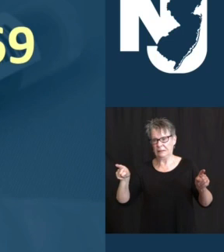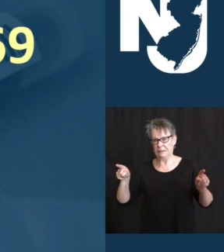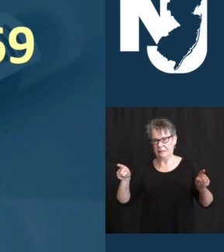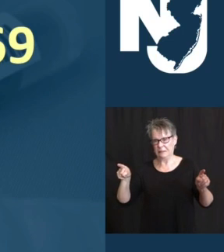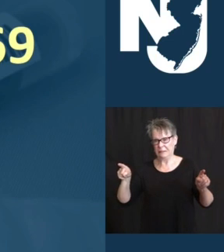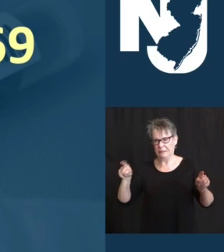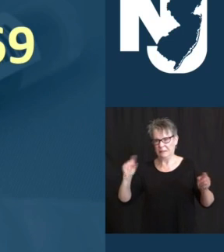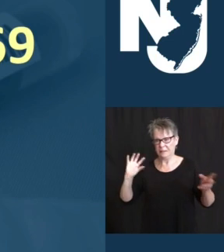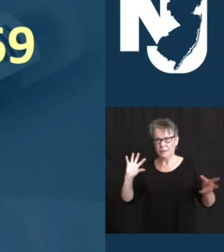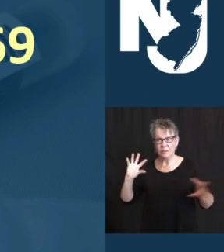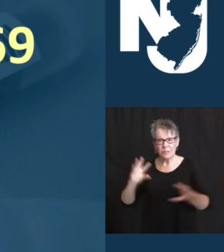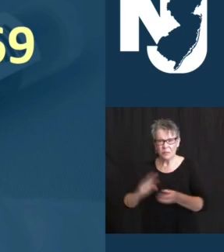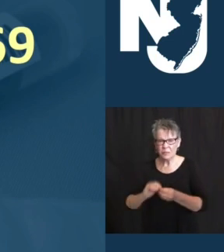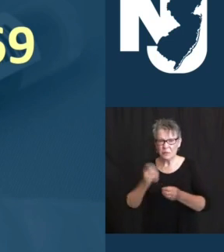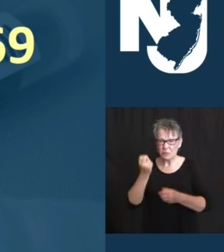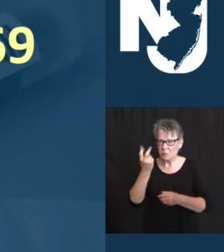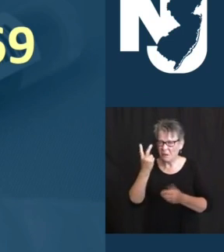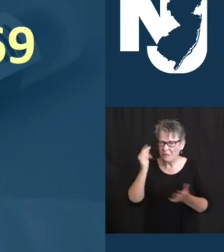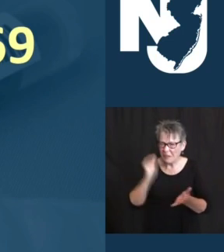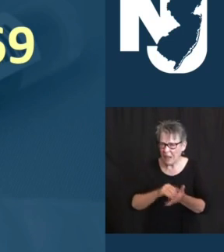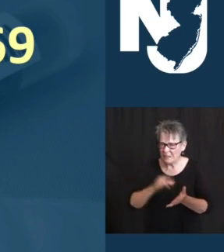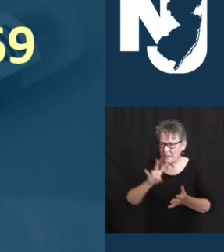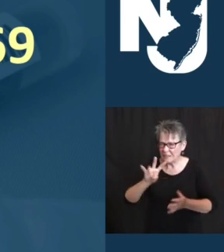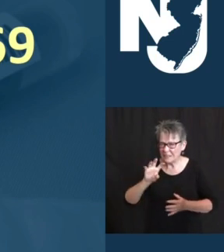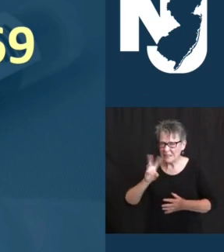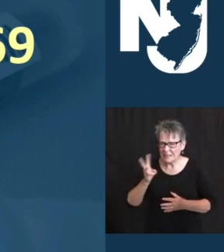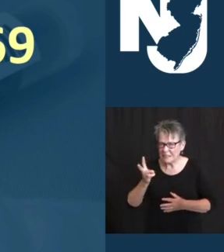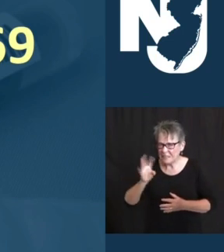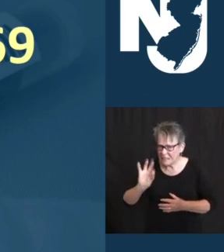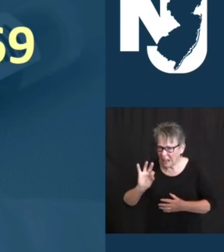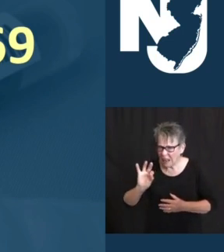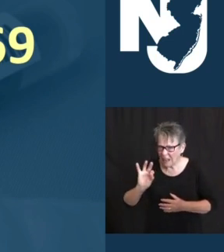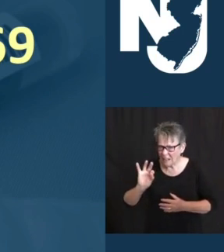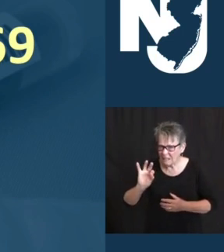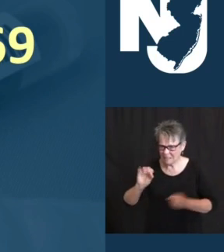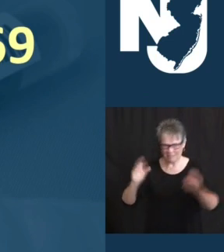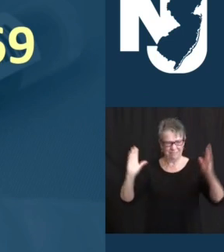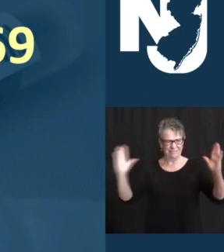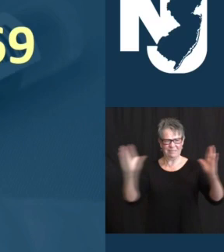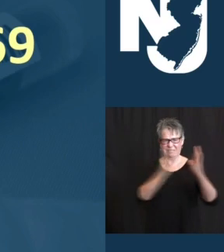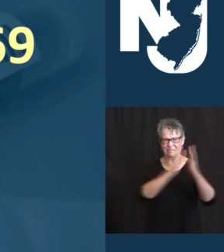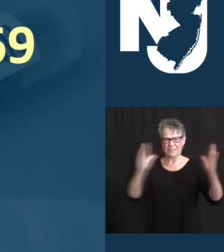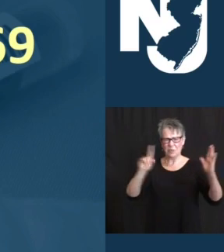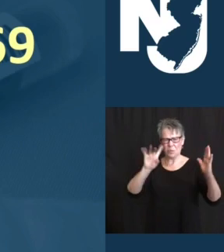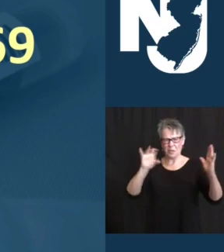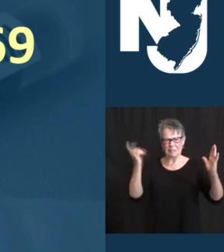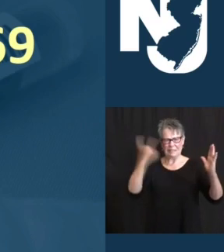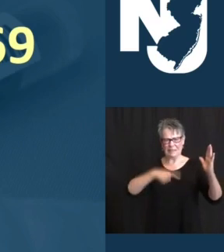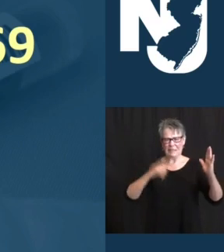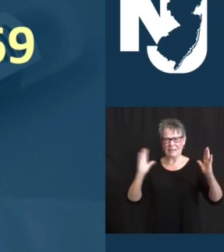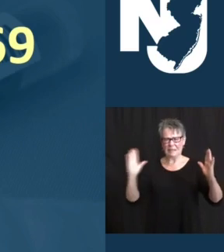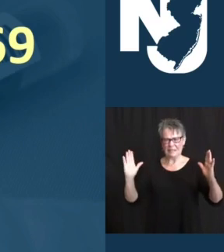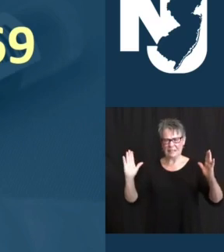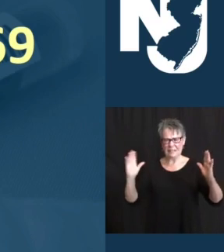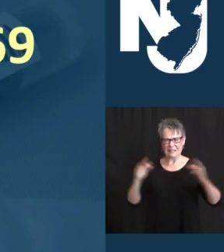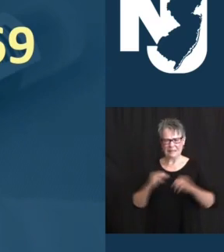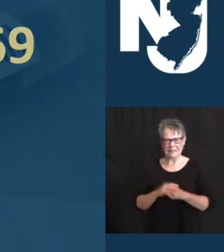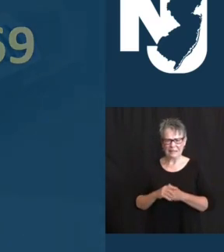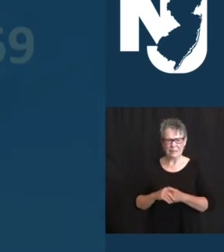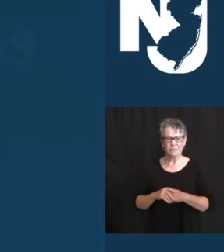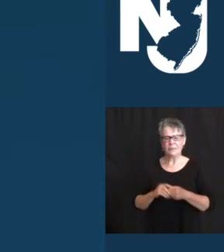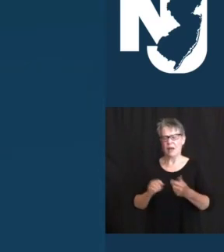12,769. As we do every day, let's remember a few of those lives that we have lost. Today, we begin